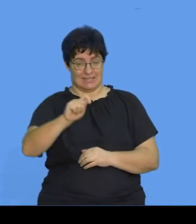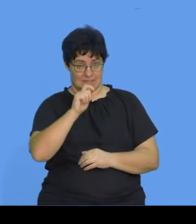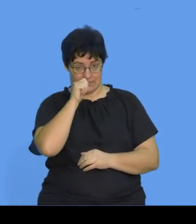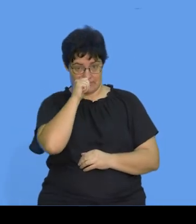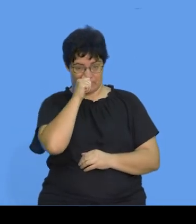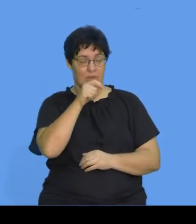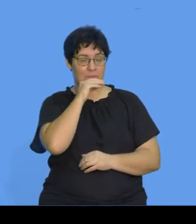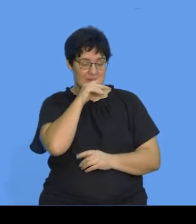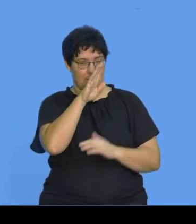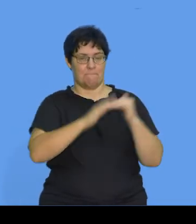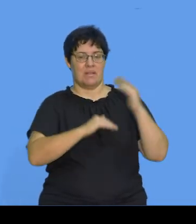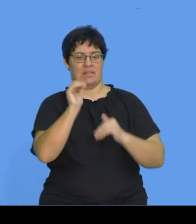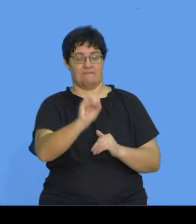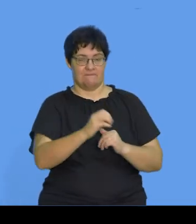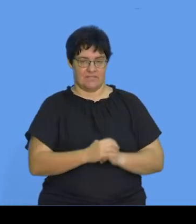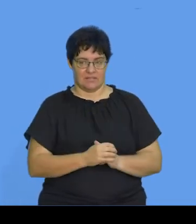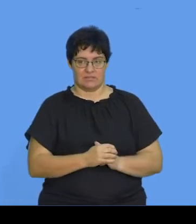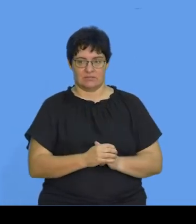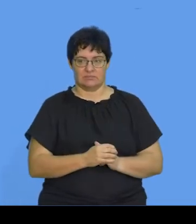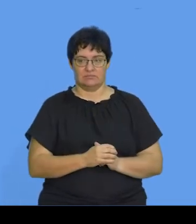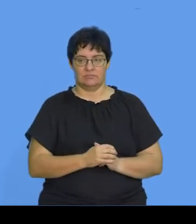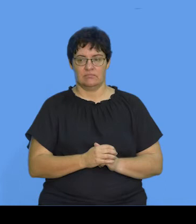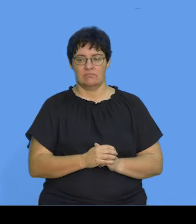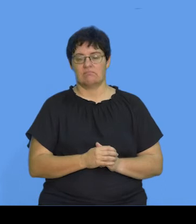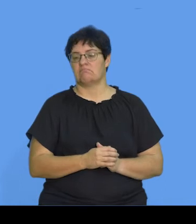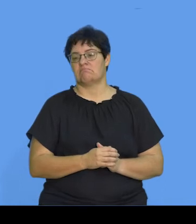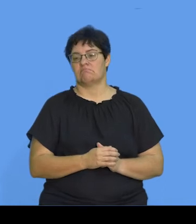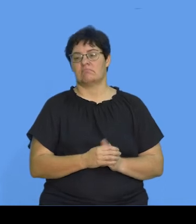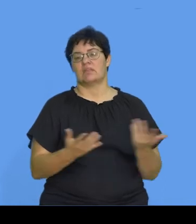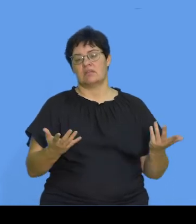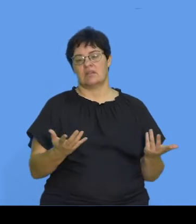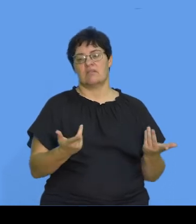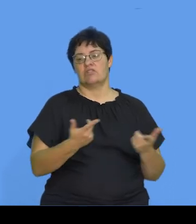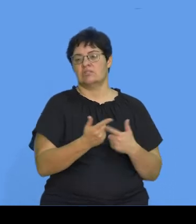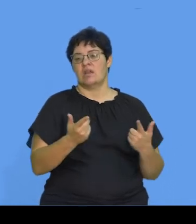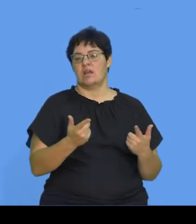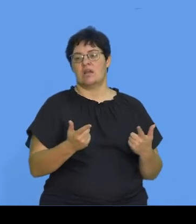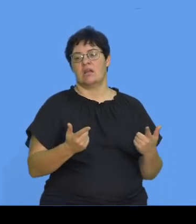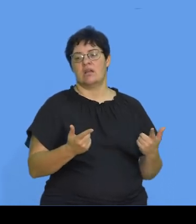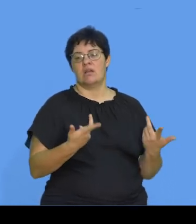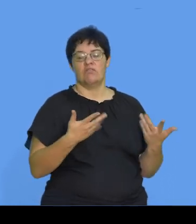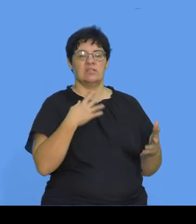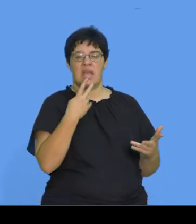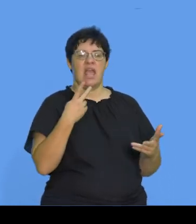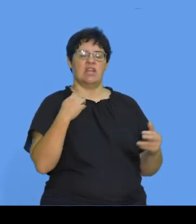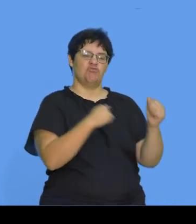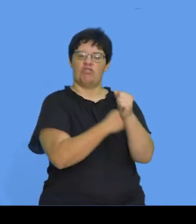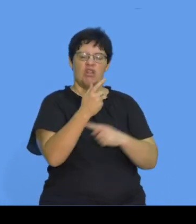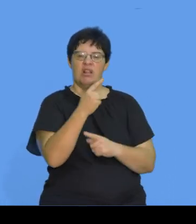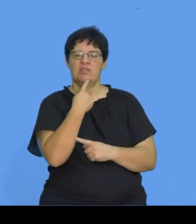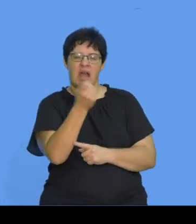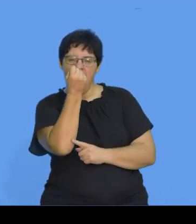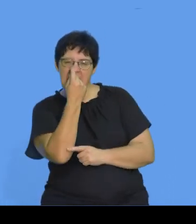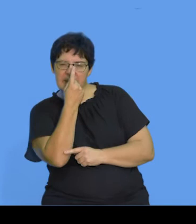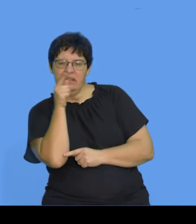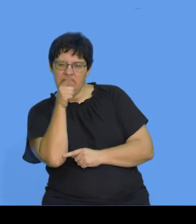That means it builds. So if you could come up with something, even if you didn't say structural, you try